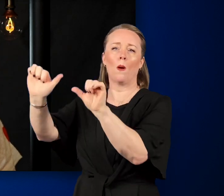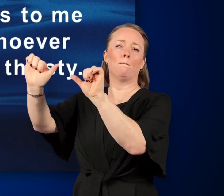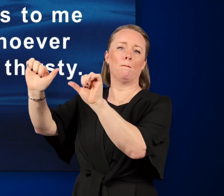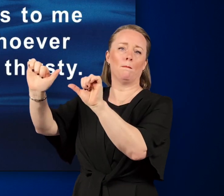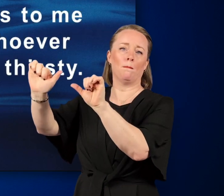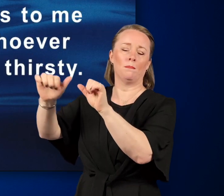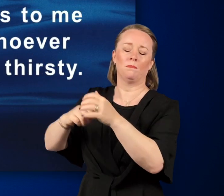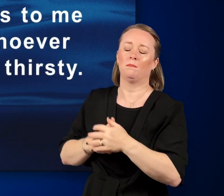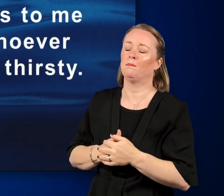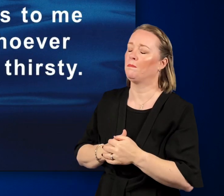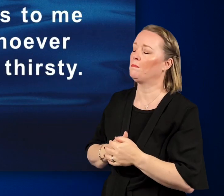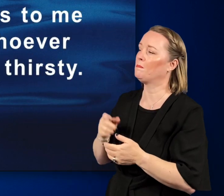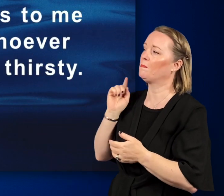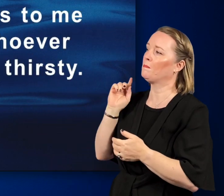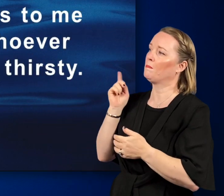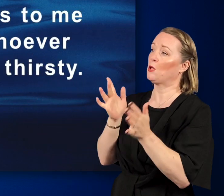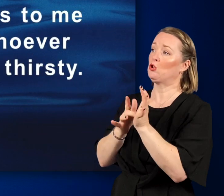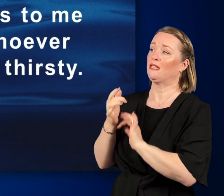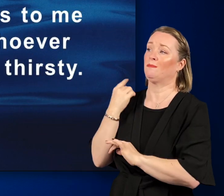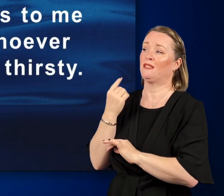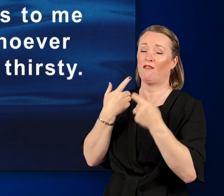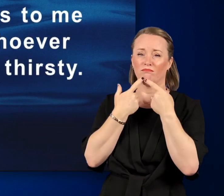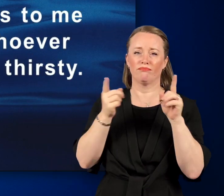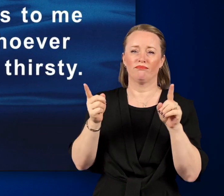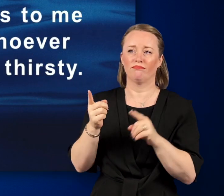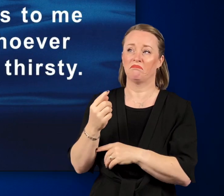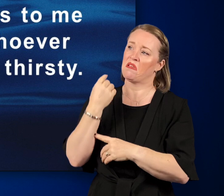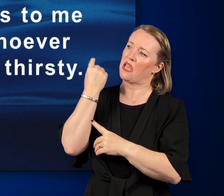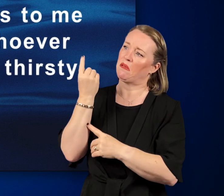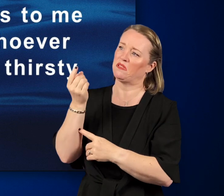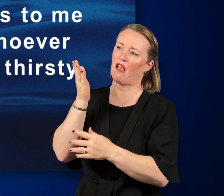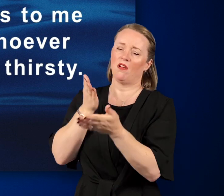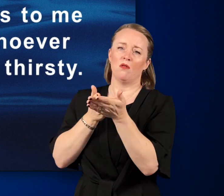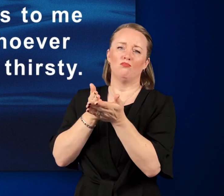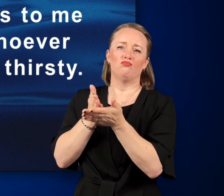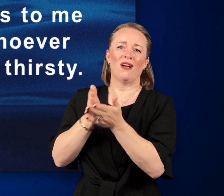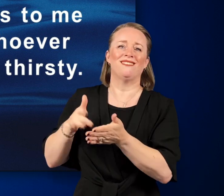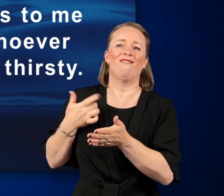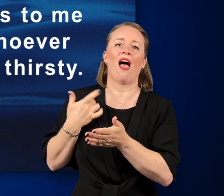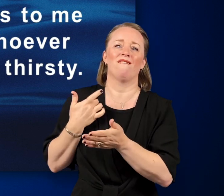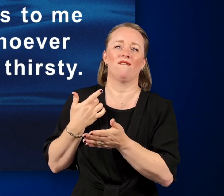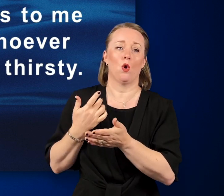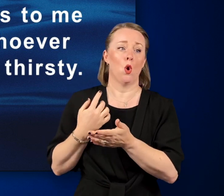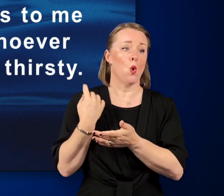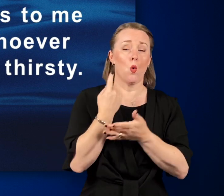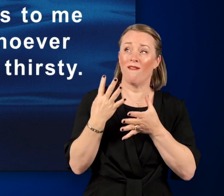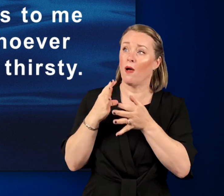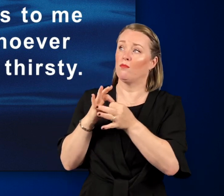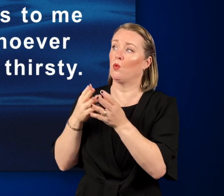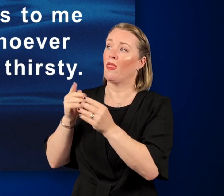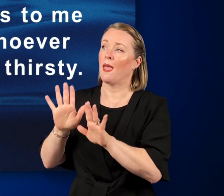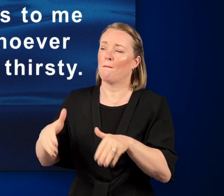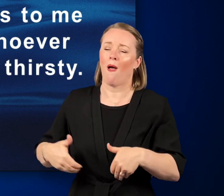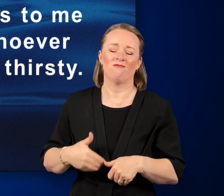Jesus declared, "I am the bread of life. Whoever comes to me will never go hungry, and whoever believes in